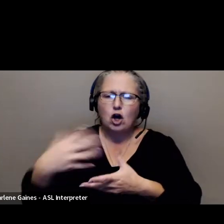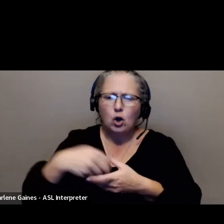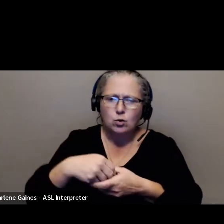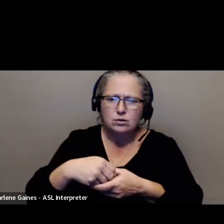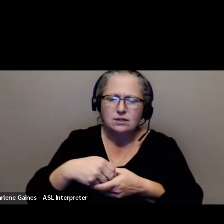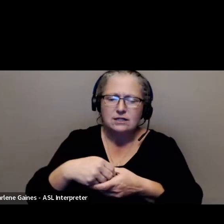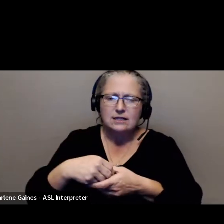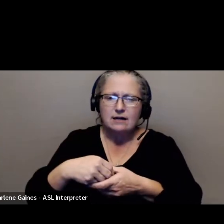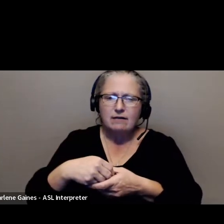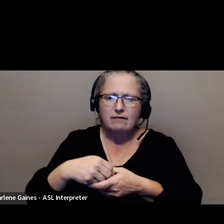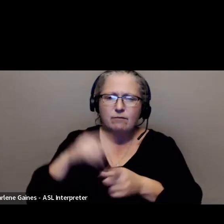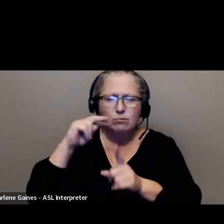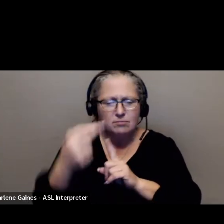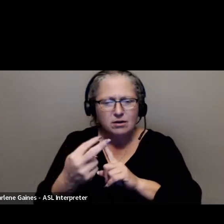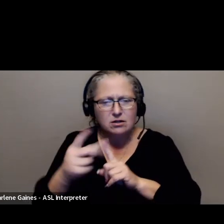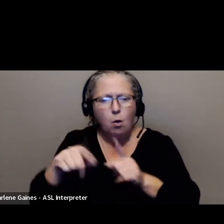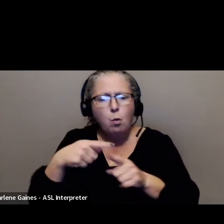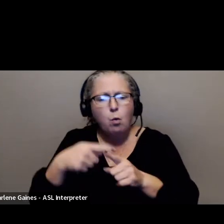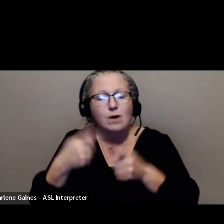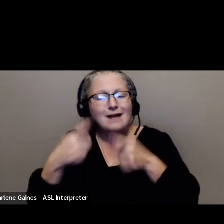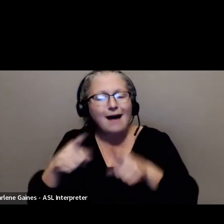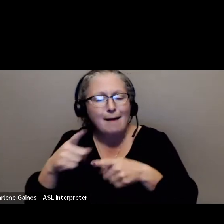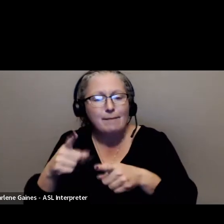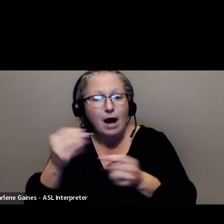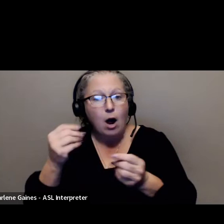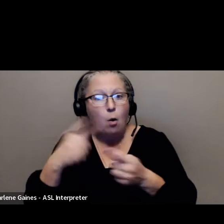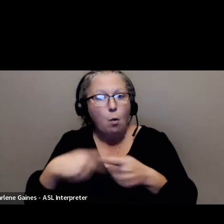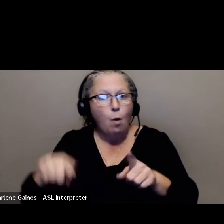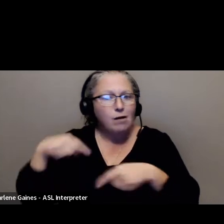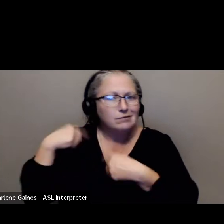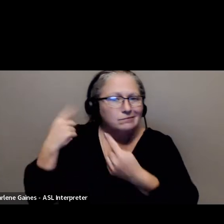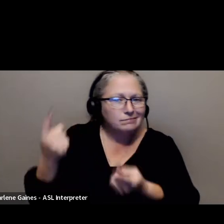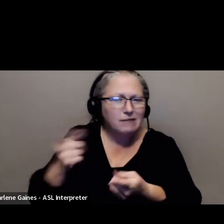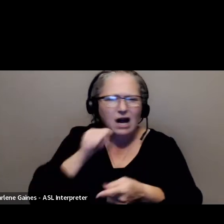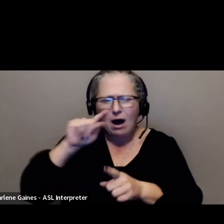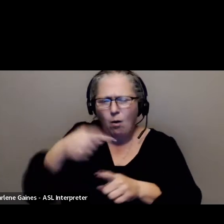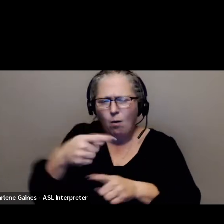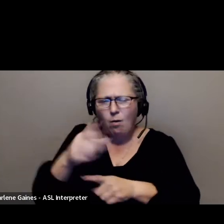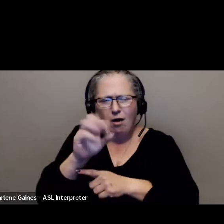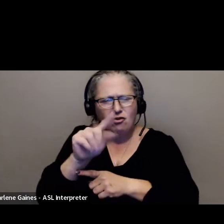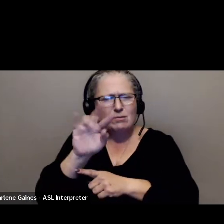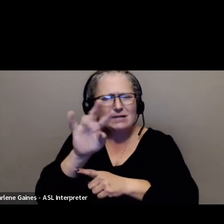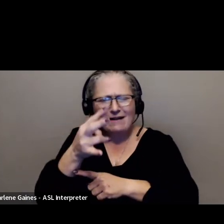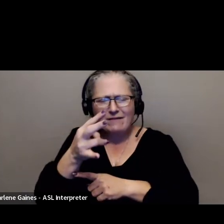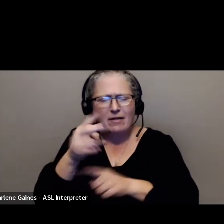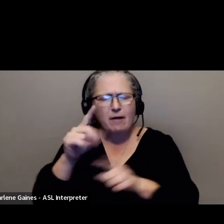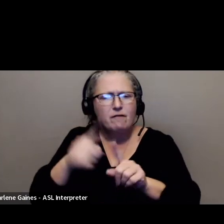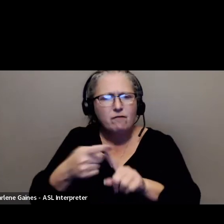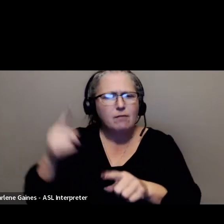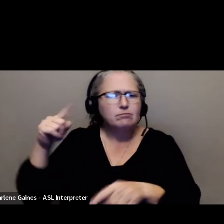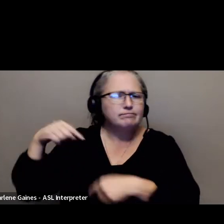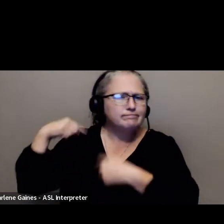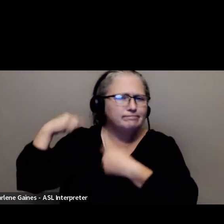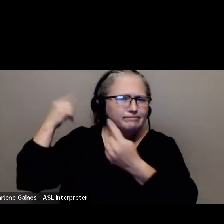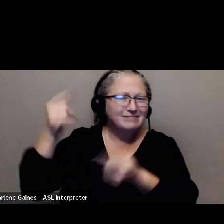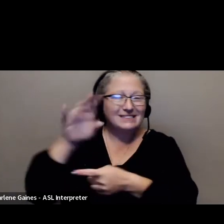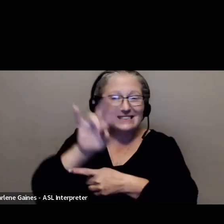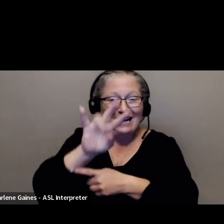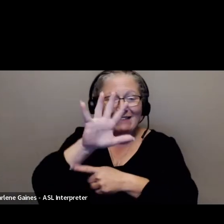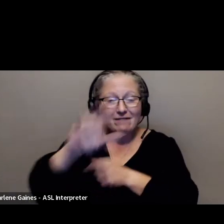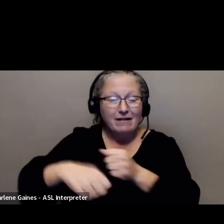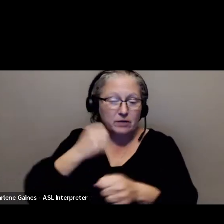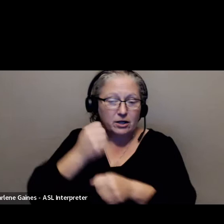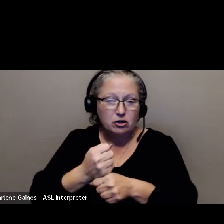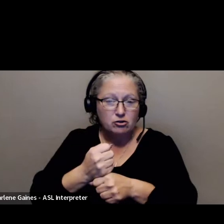outlook on what is happening and what has been happening, not since just October 7th, but over 75